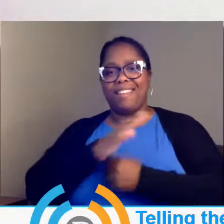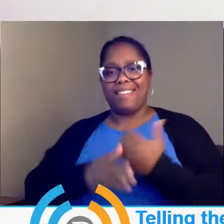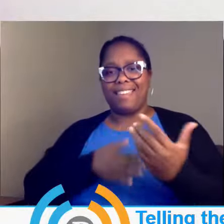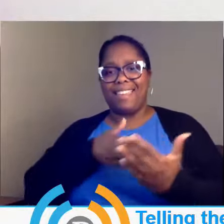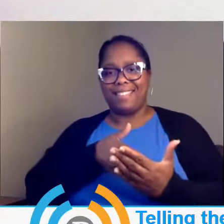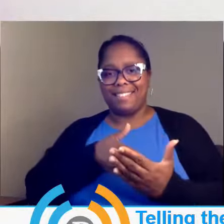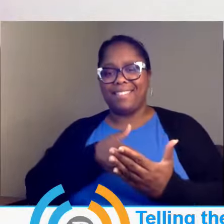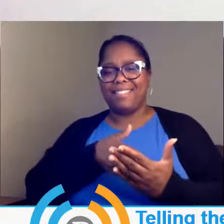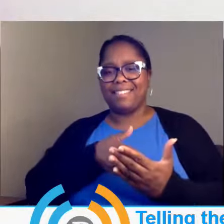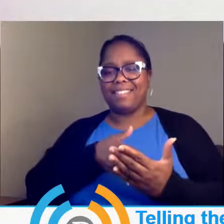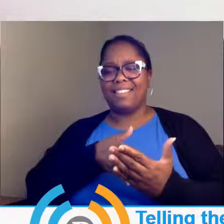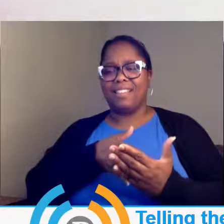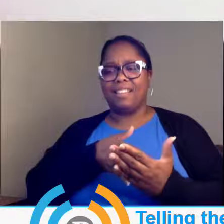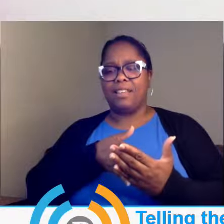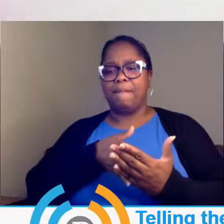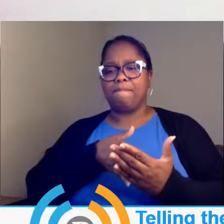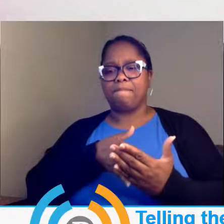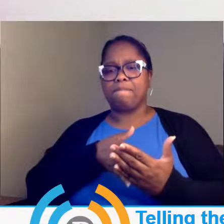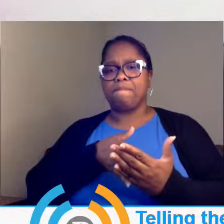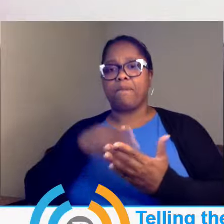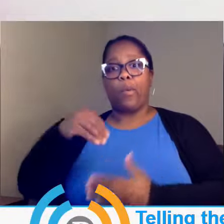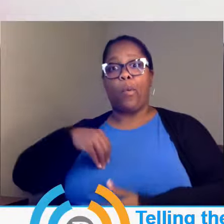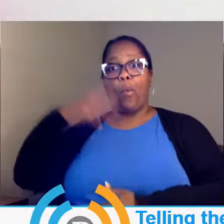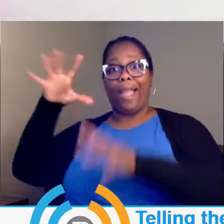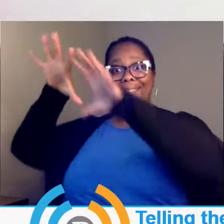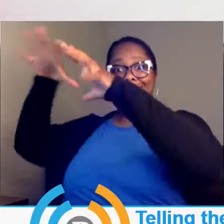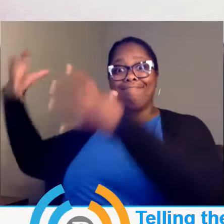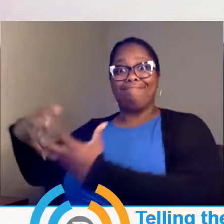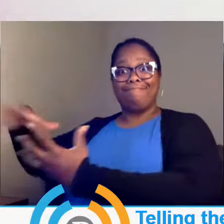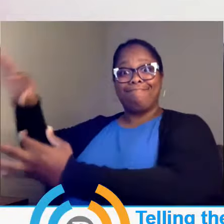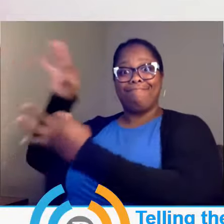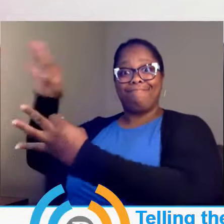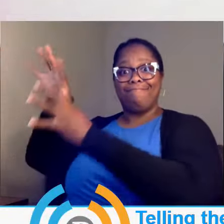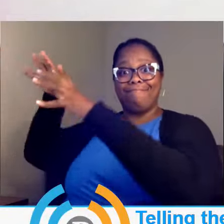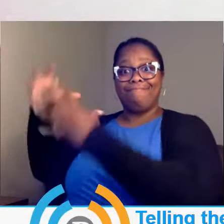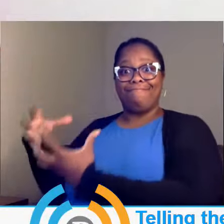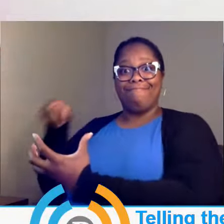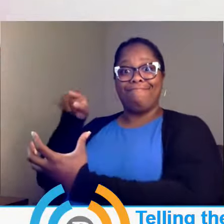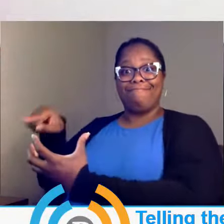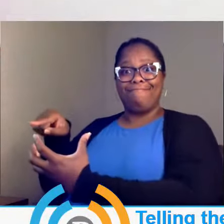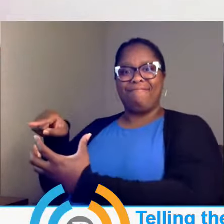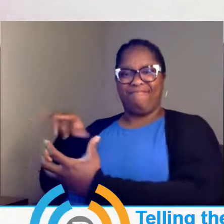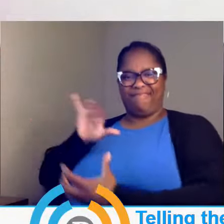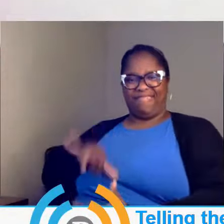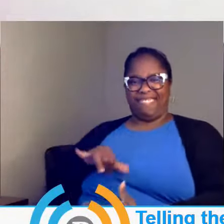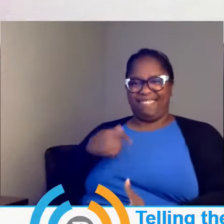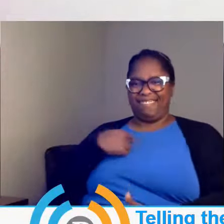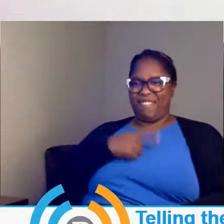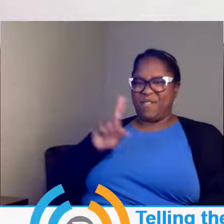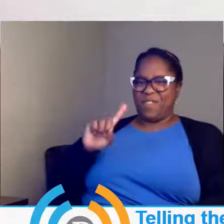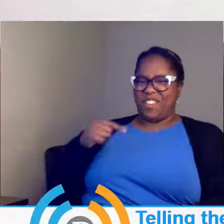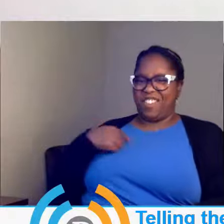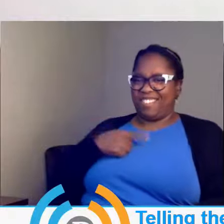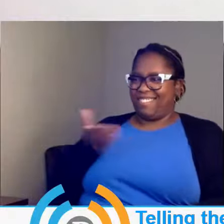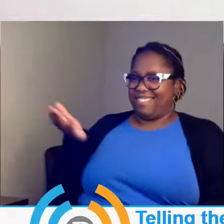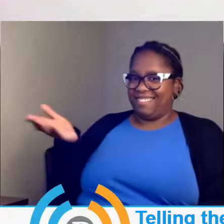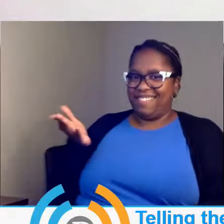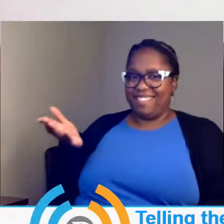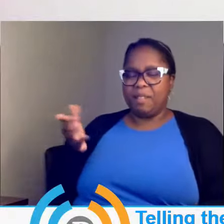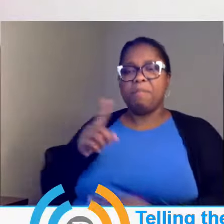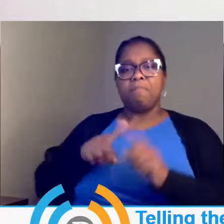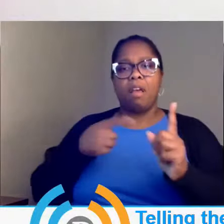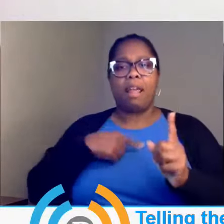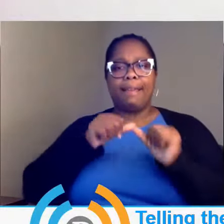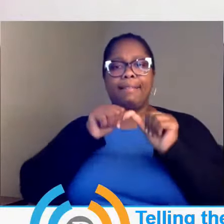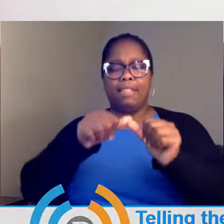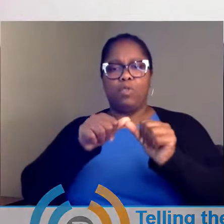was made to be a white utopia, so we have to remember that as well. But I continue to put forth the reason